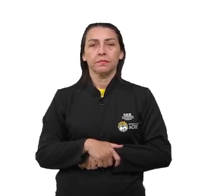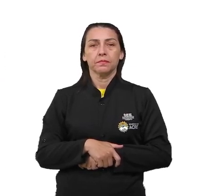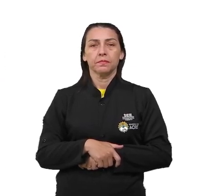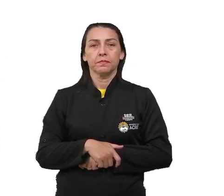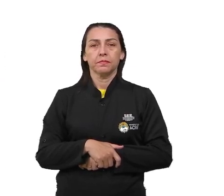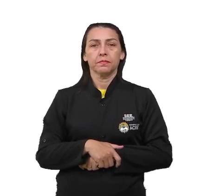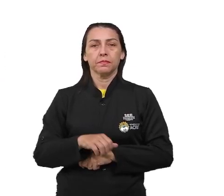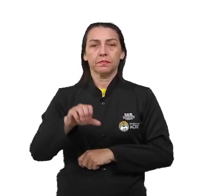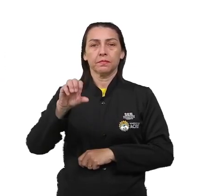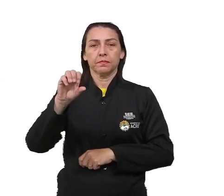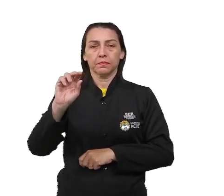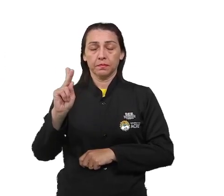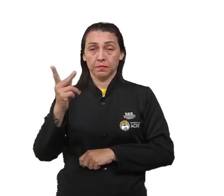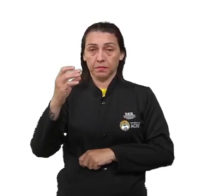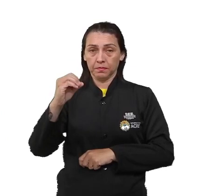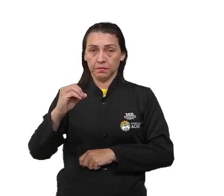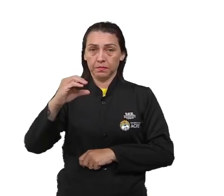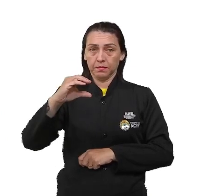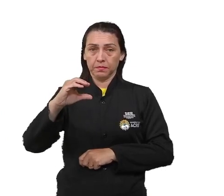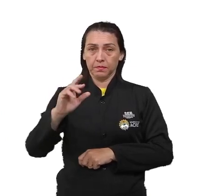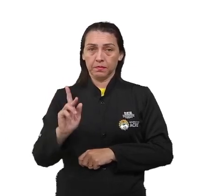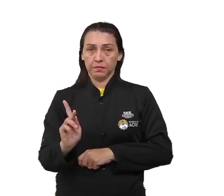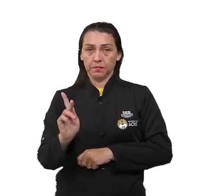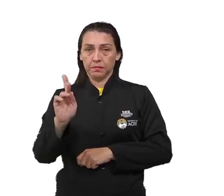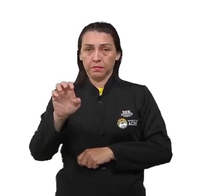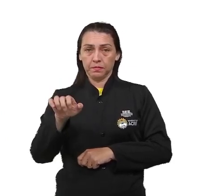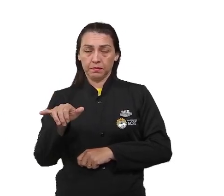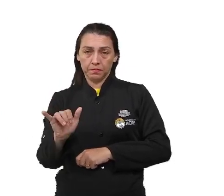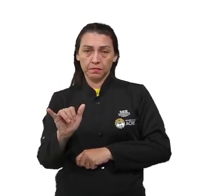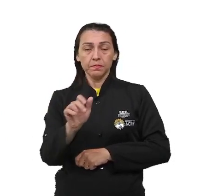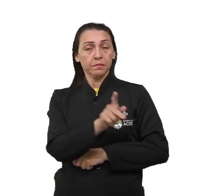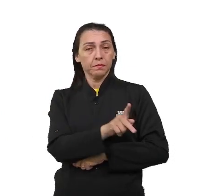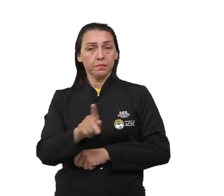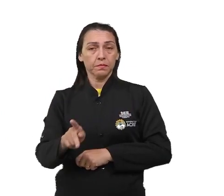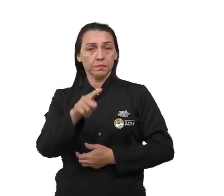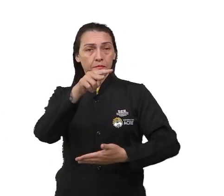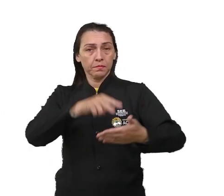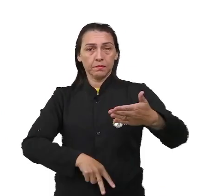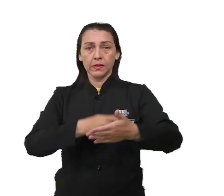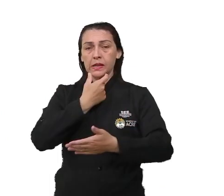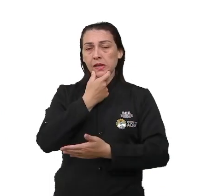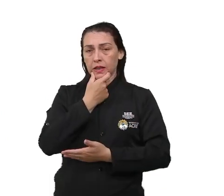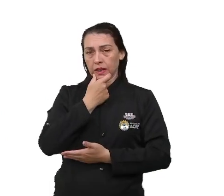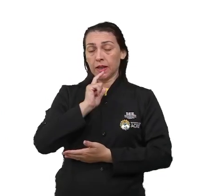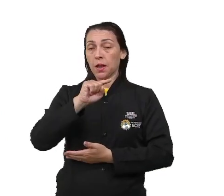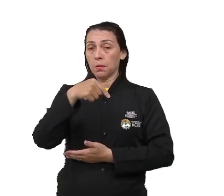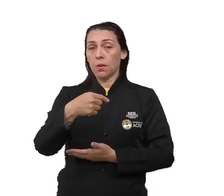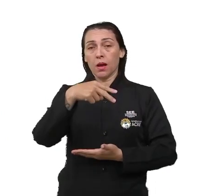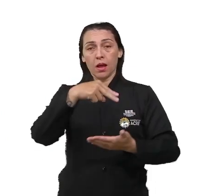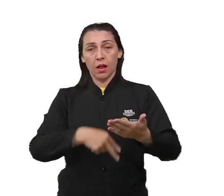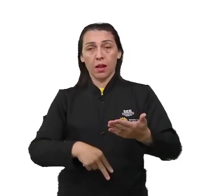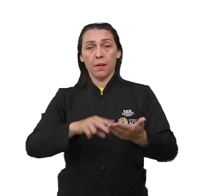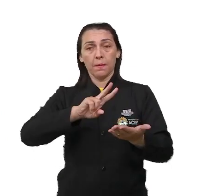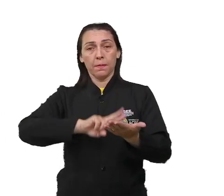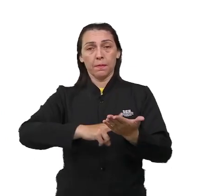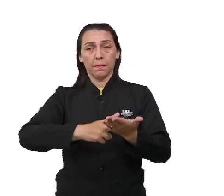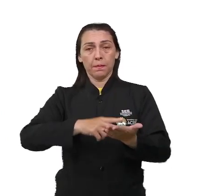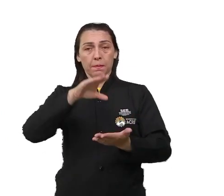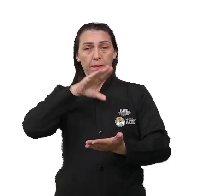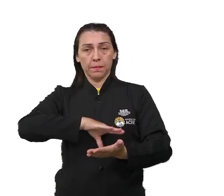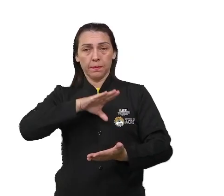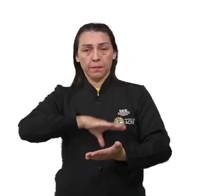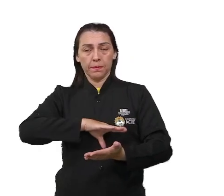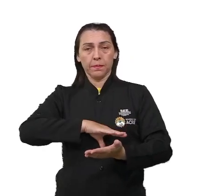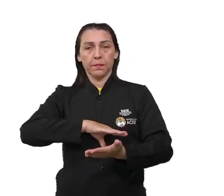O hockey, vamos agora falar sobre o hockey, is a sport in which two teams play against each other